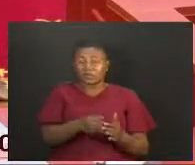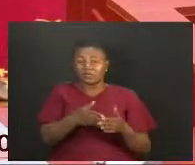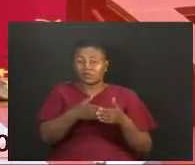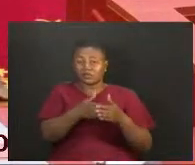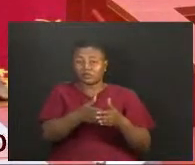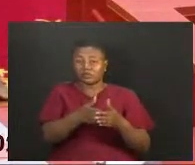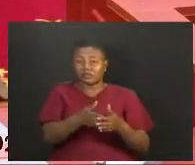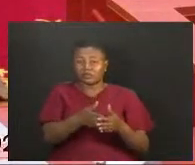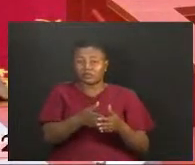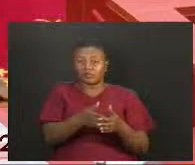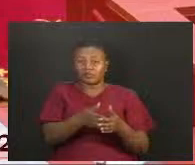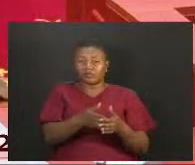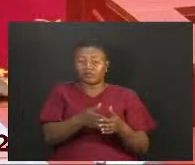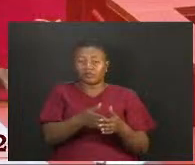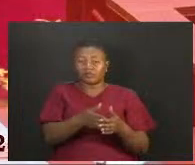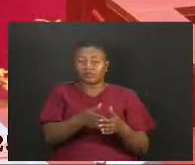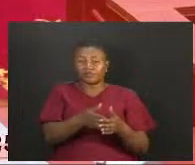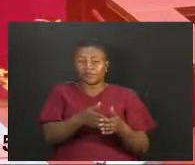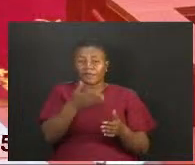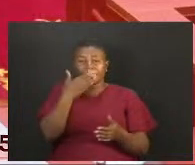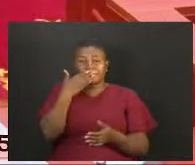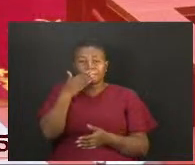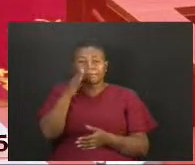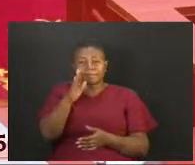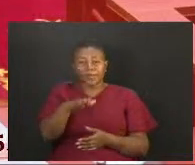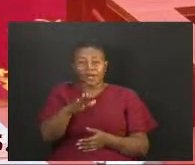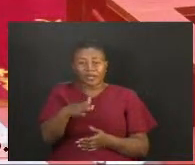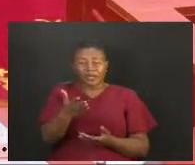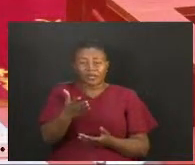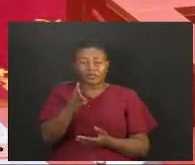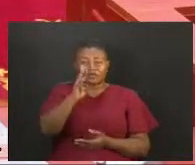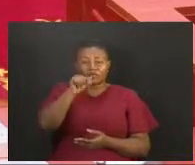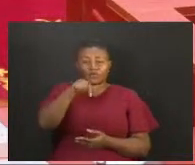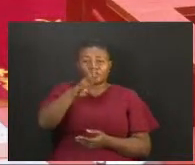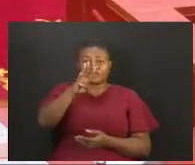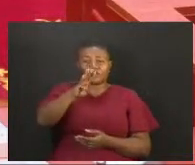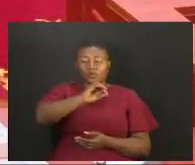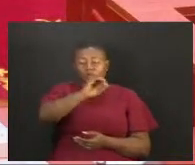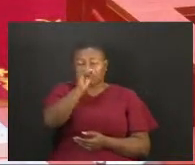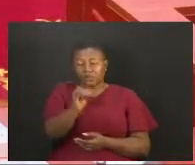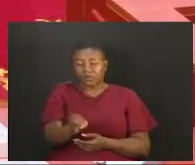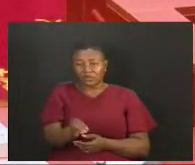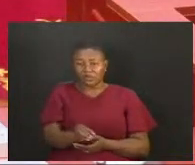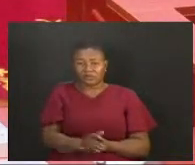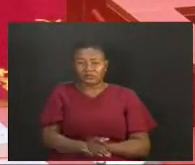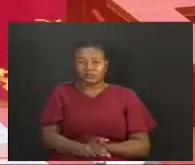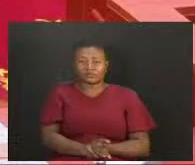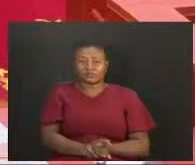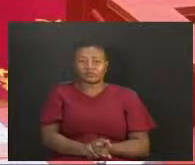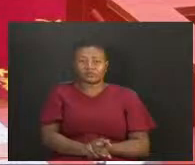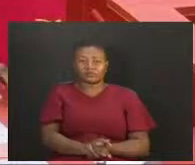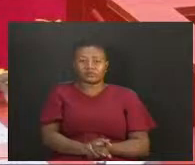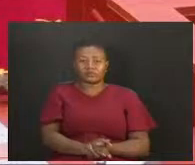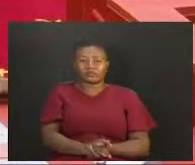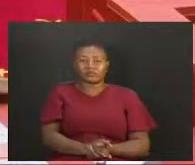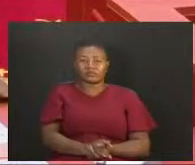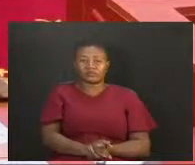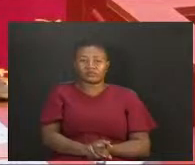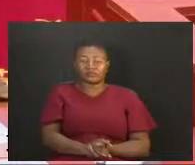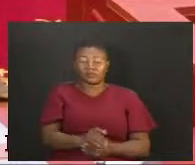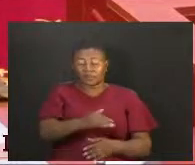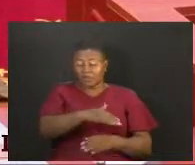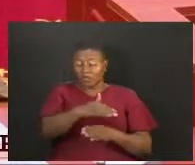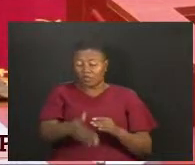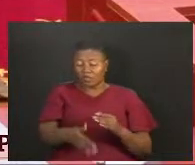a slippage of a whopping 4.4 percentage points. Right, Honorable Speaker. At the end of